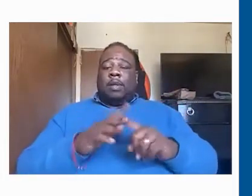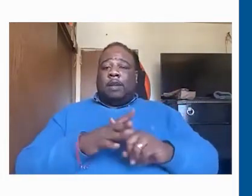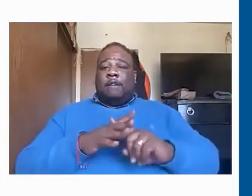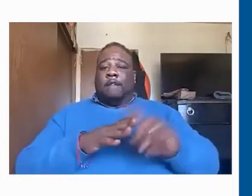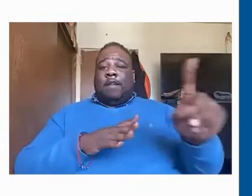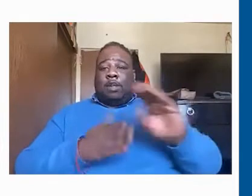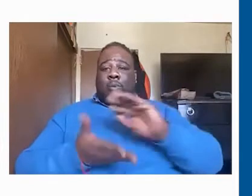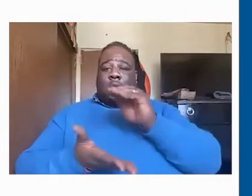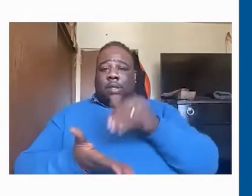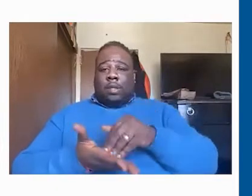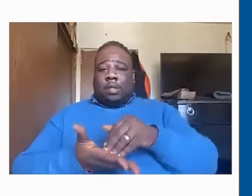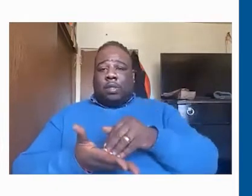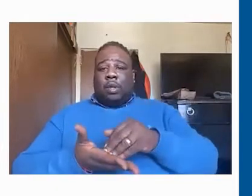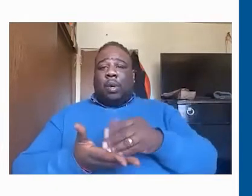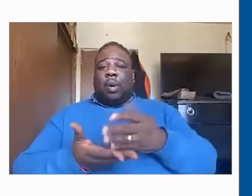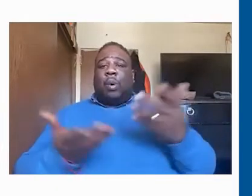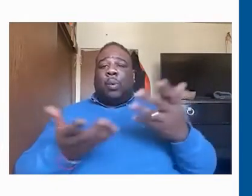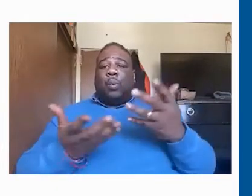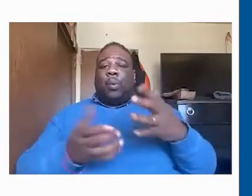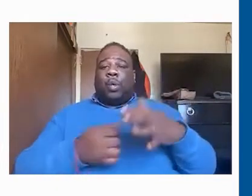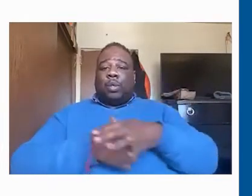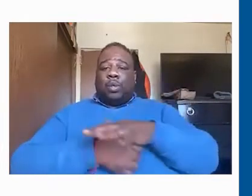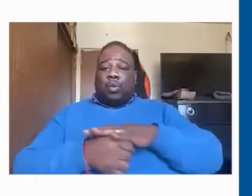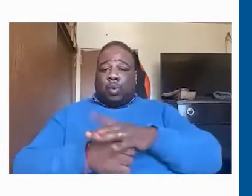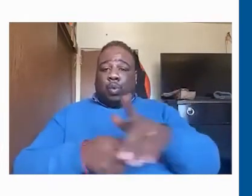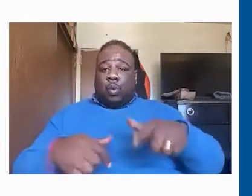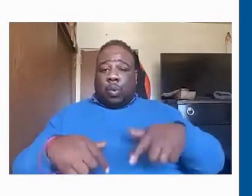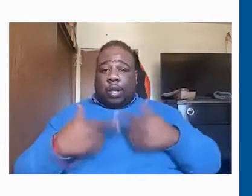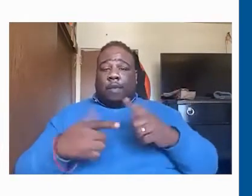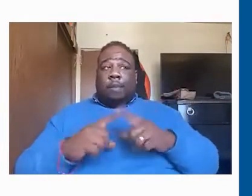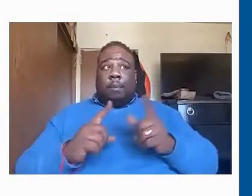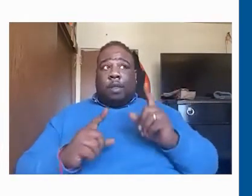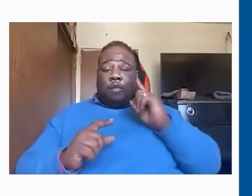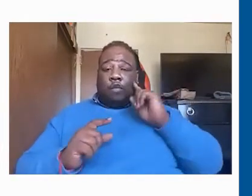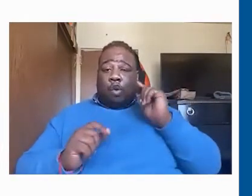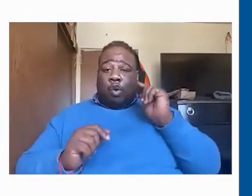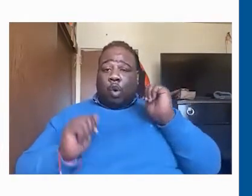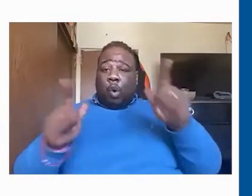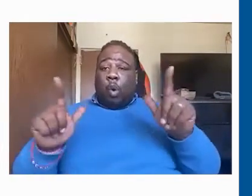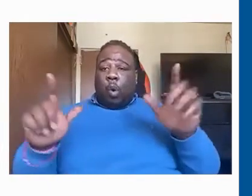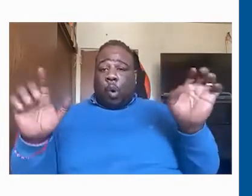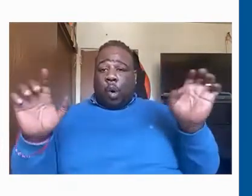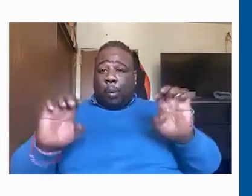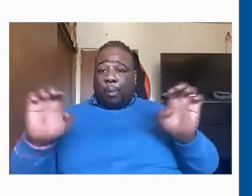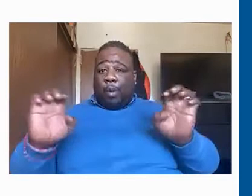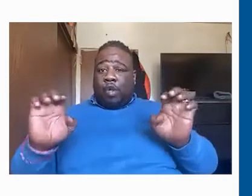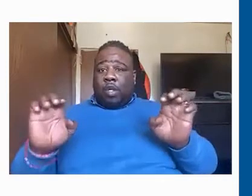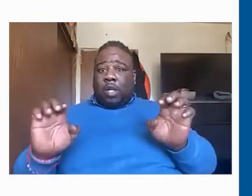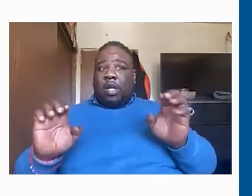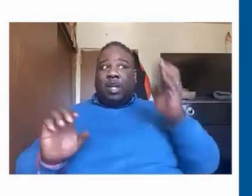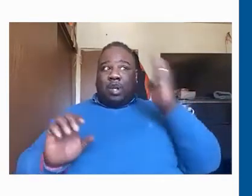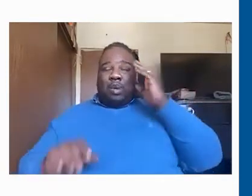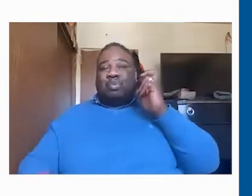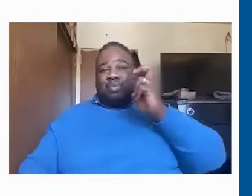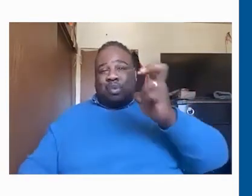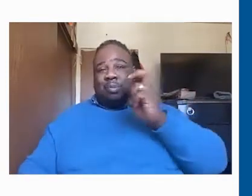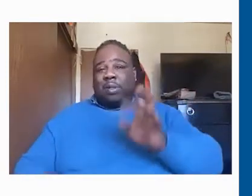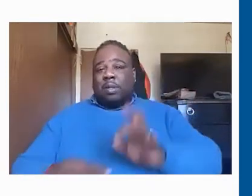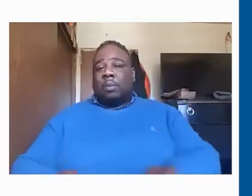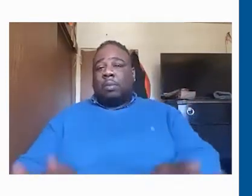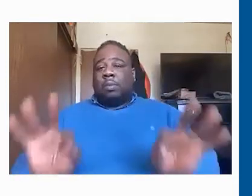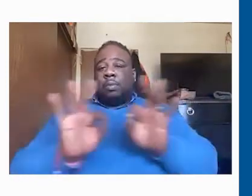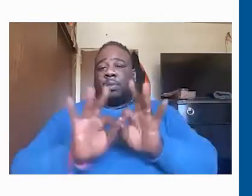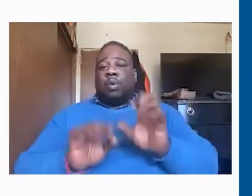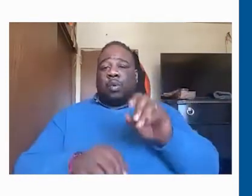live in. But for all emergencies, transportation is going to be key. So in my emergency plan on page 10, there